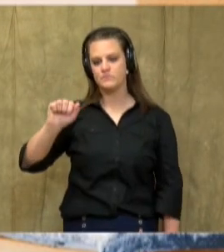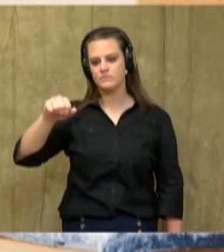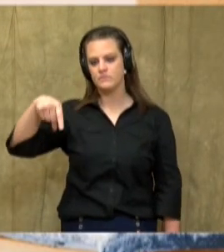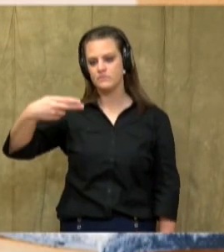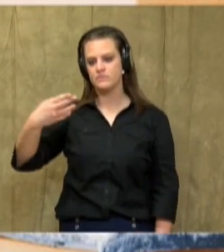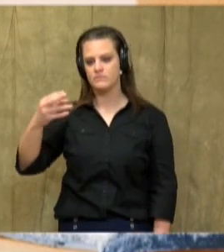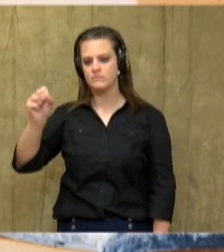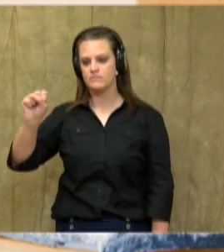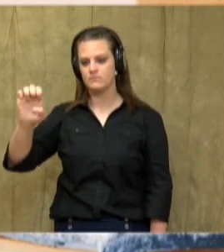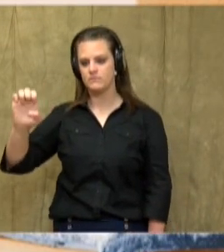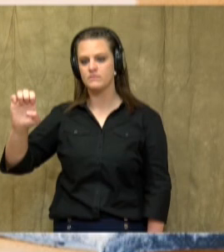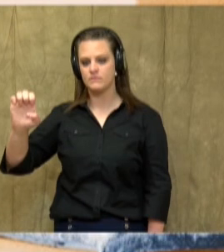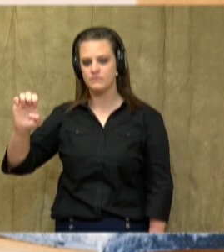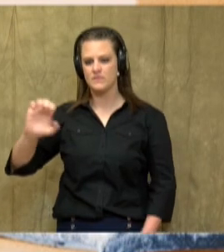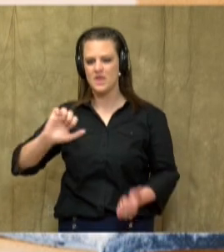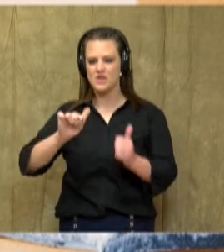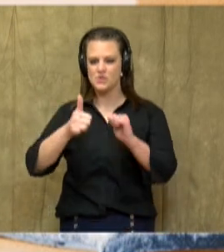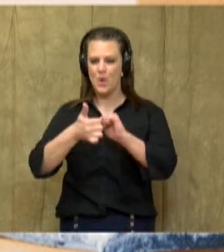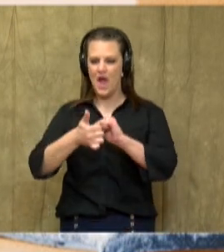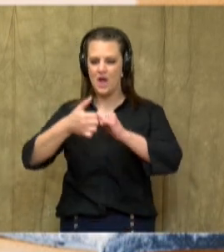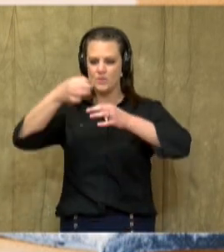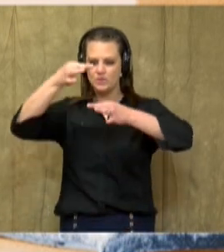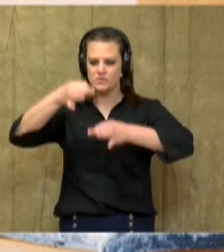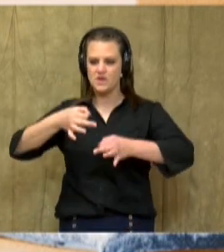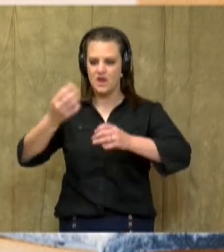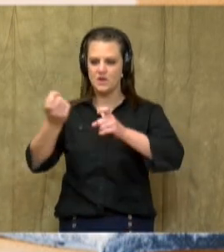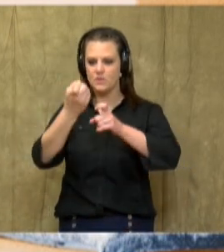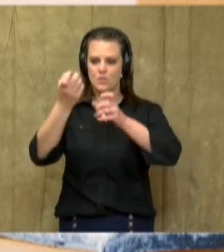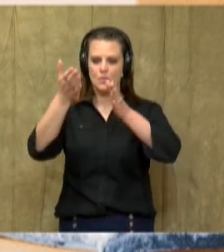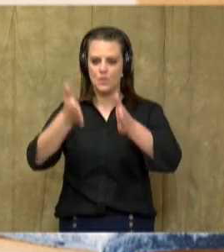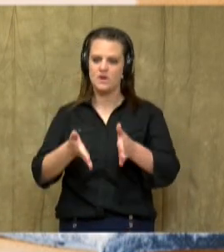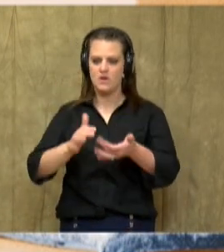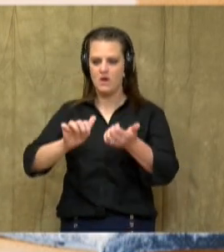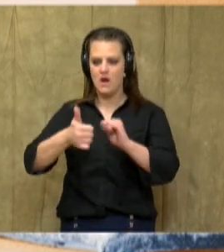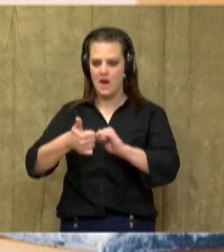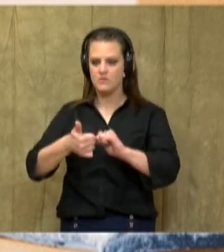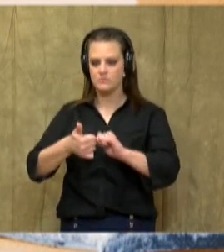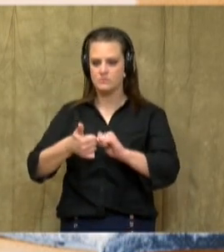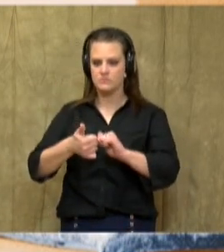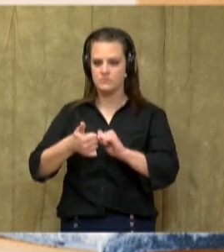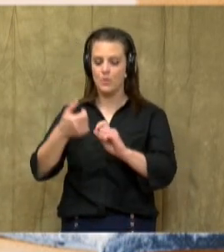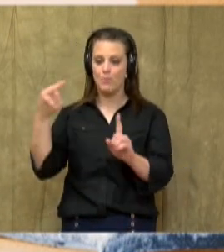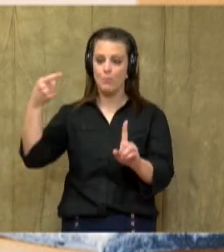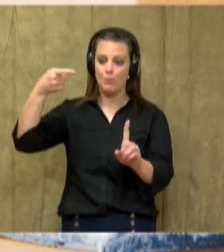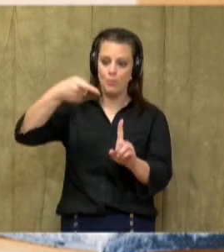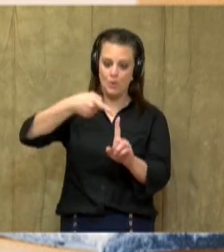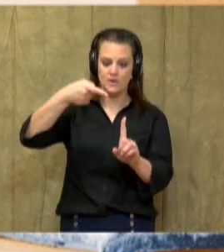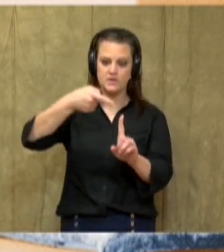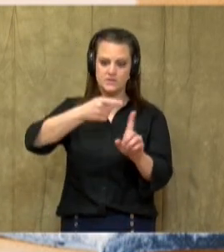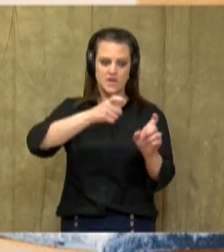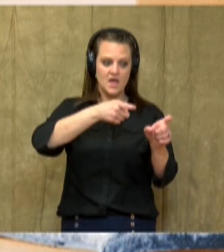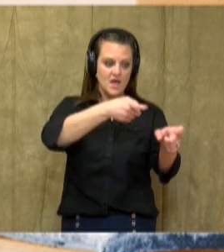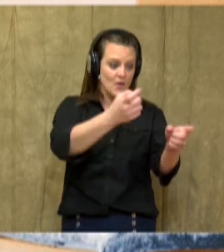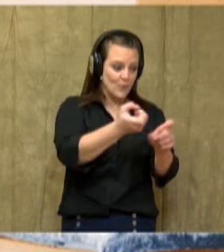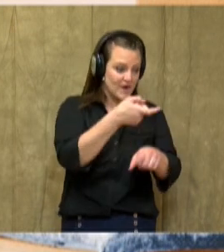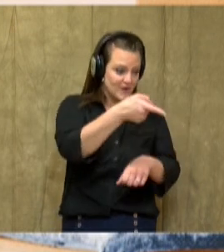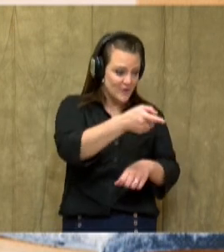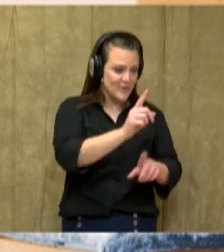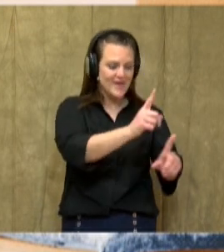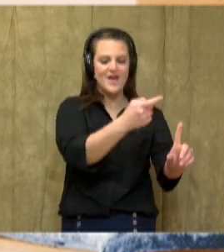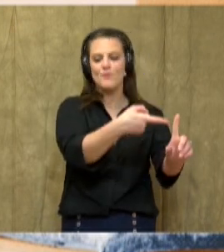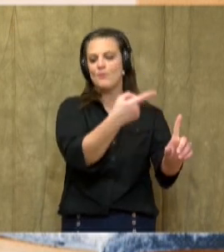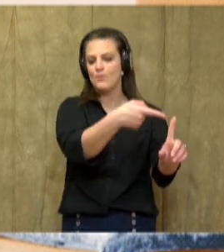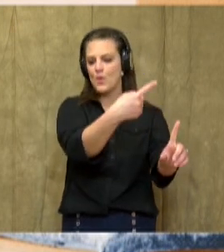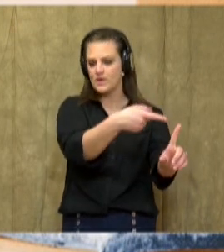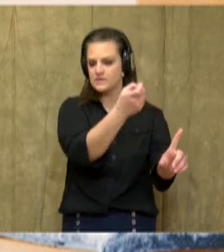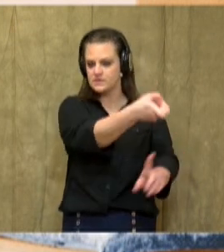same paragraph, how do you determine the winner? Well, we get points for different victories. At the end of the year,